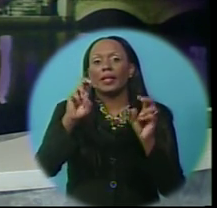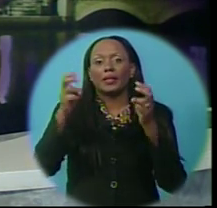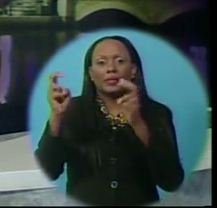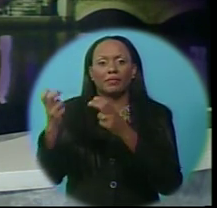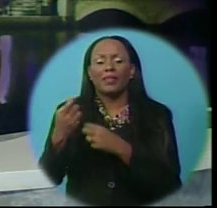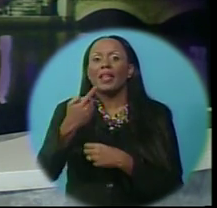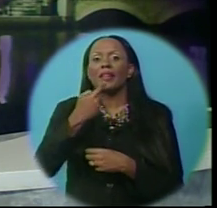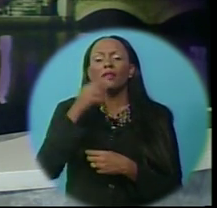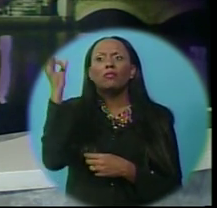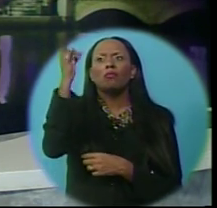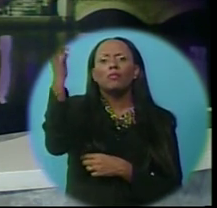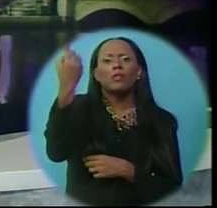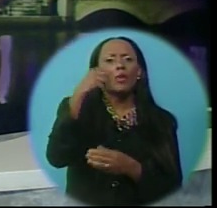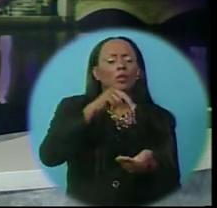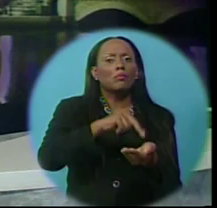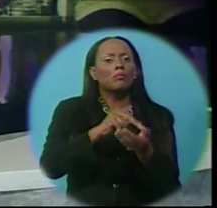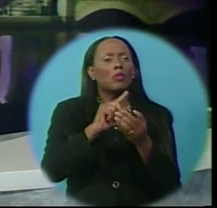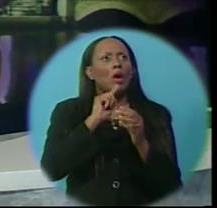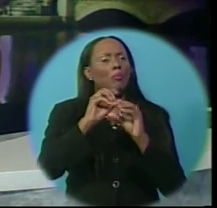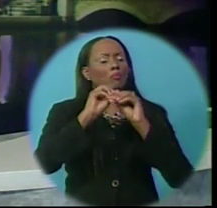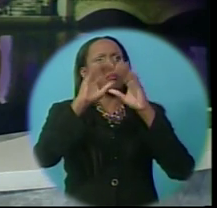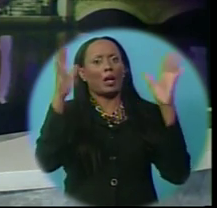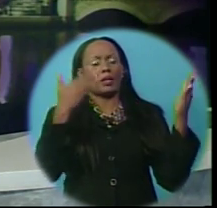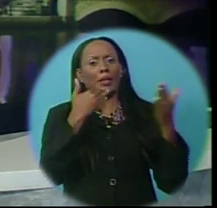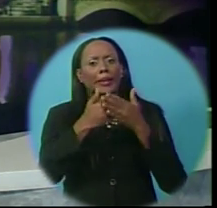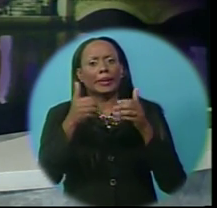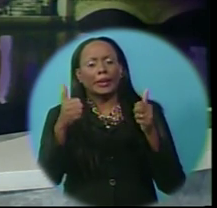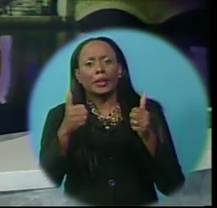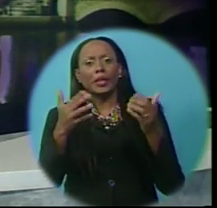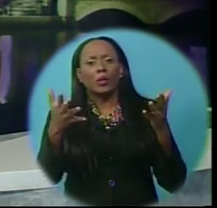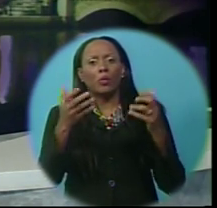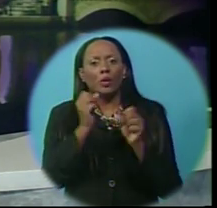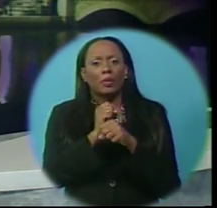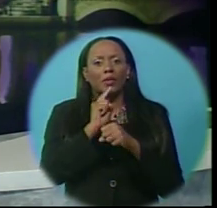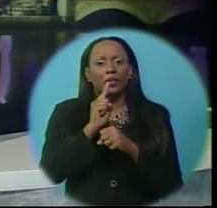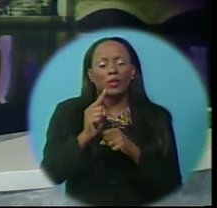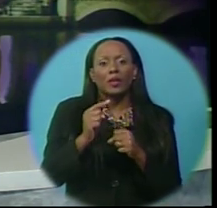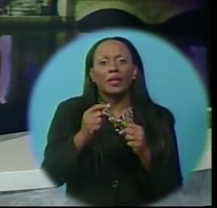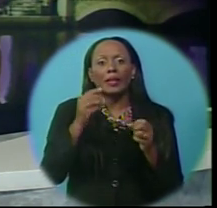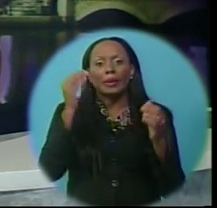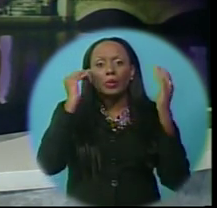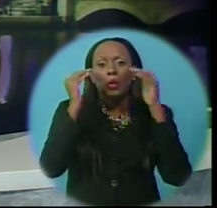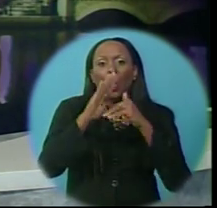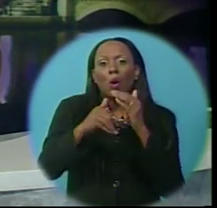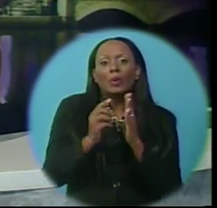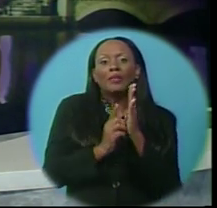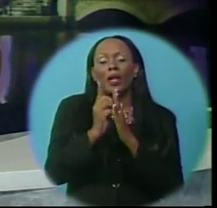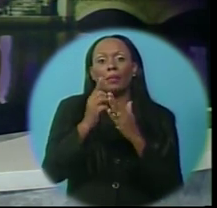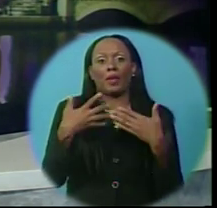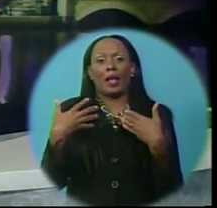bright and urged these men and women to keep abreast of changing trends and developments in health.